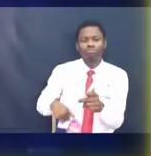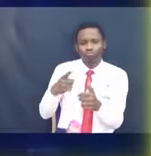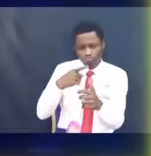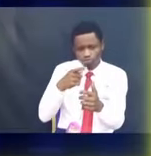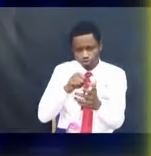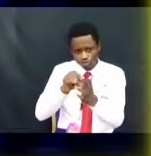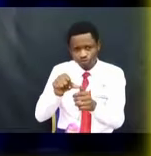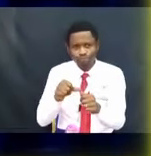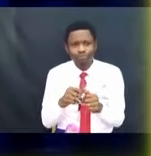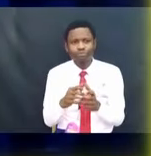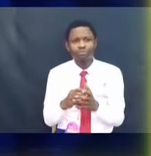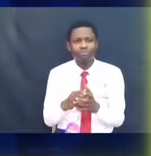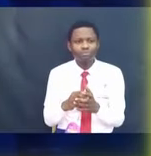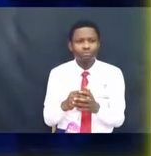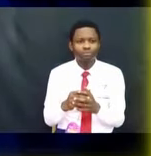please.